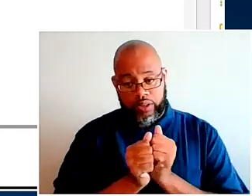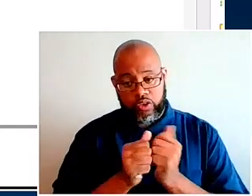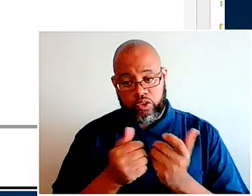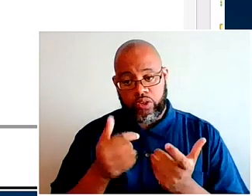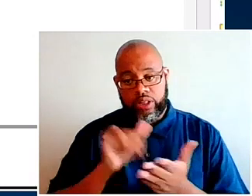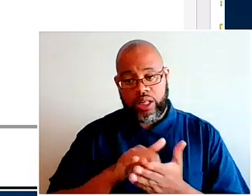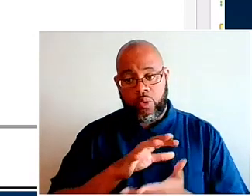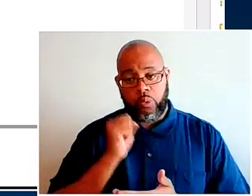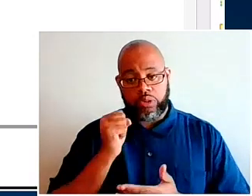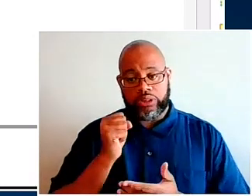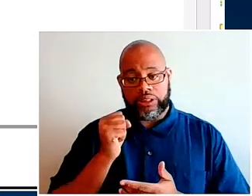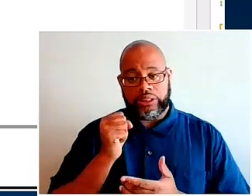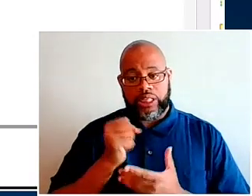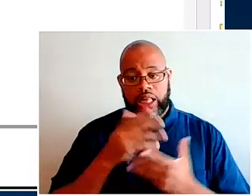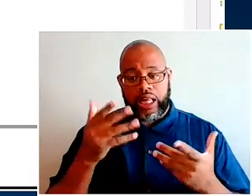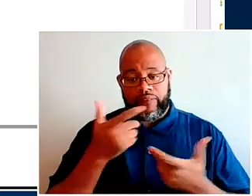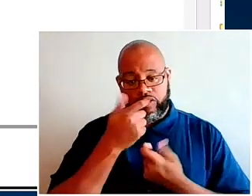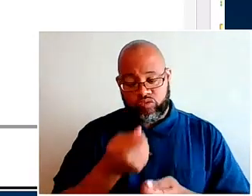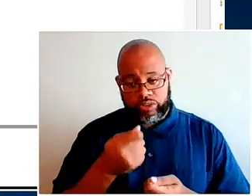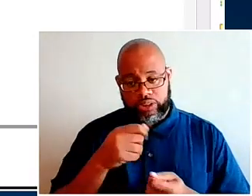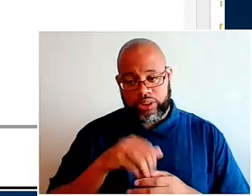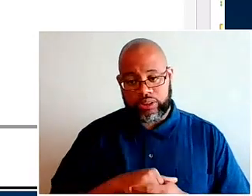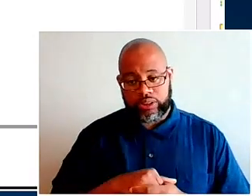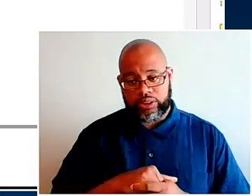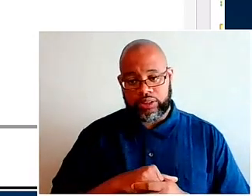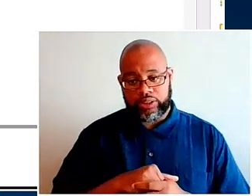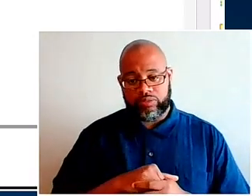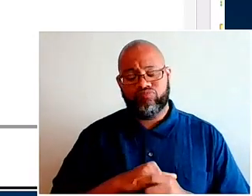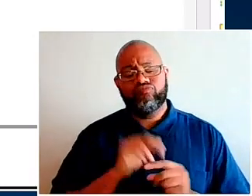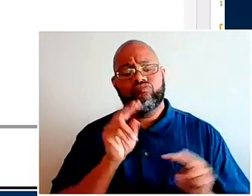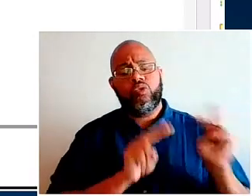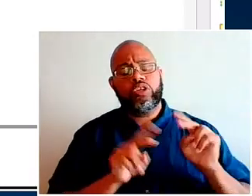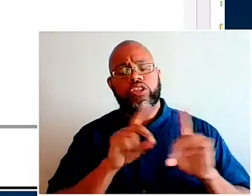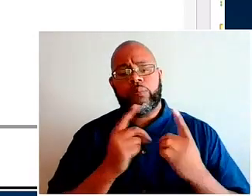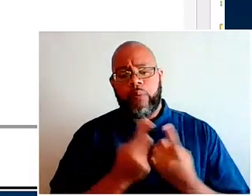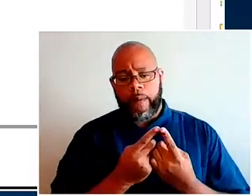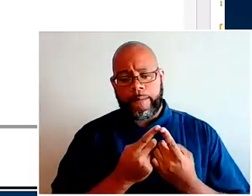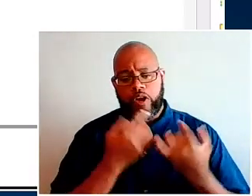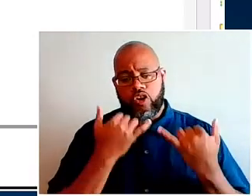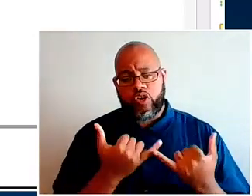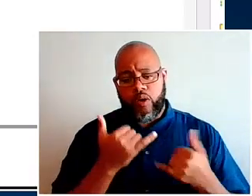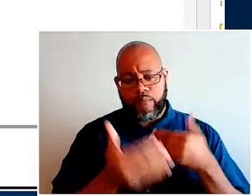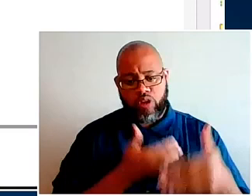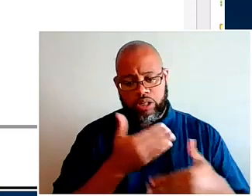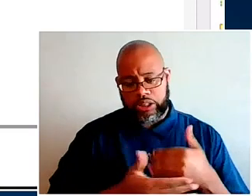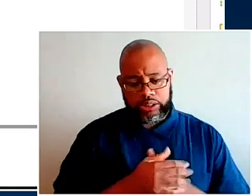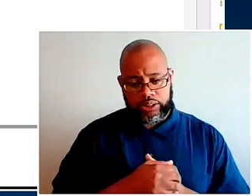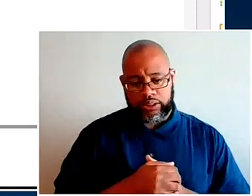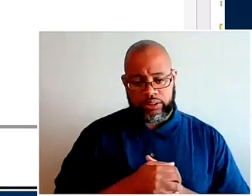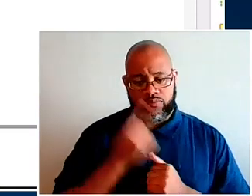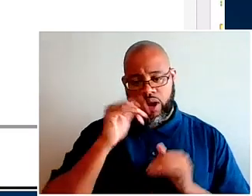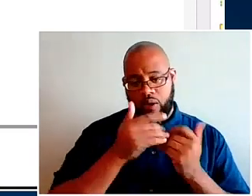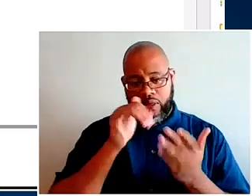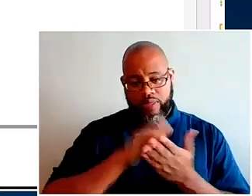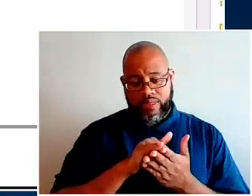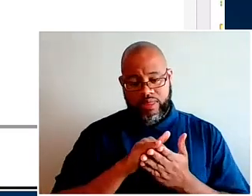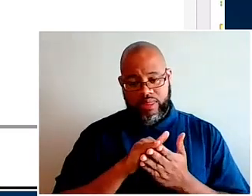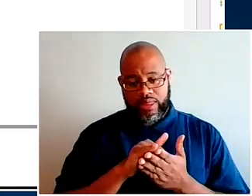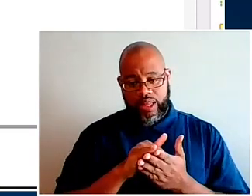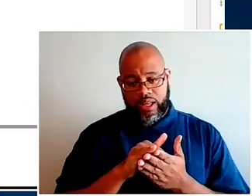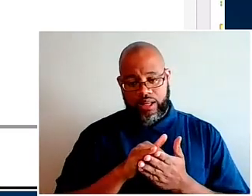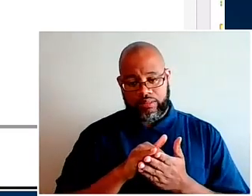was considerable interest in looking at the department's current process for how that is accomplished,